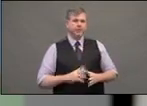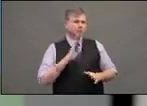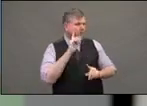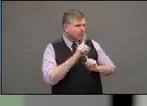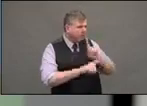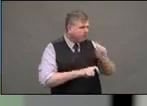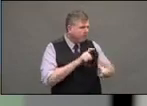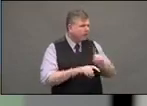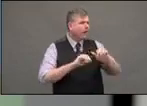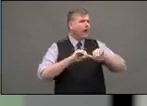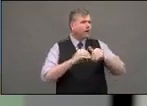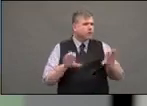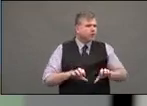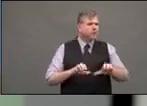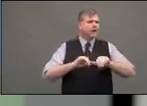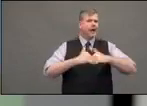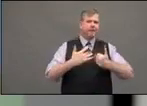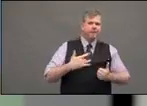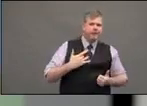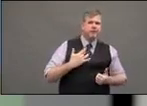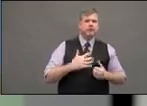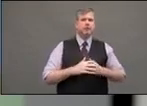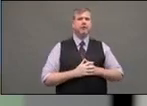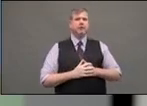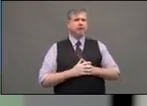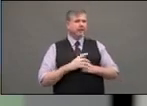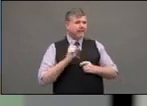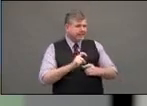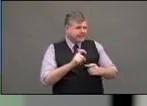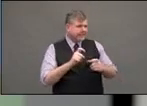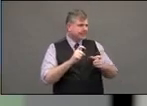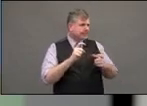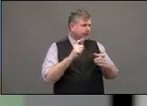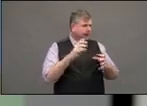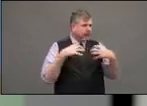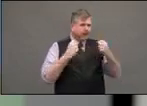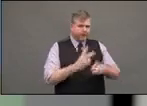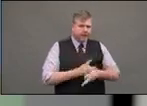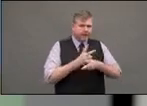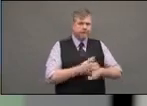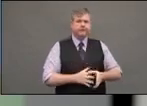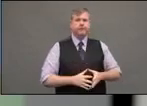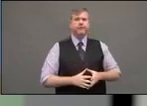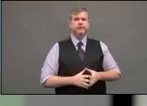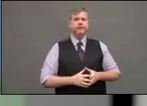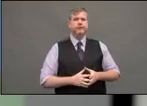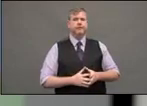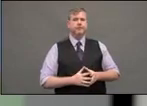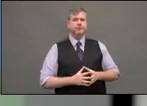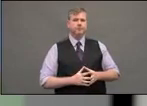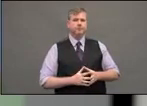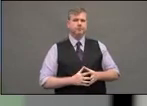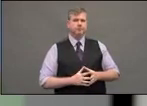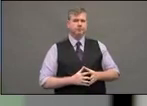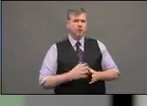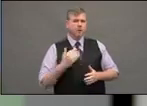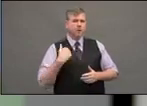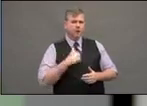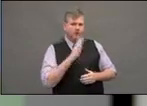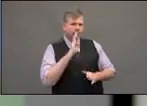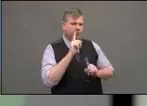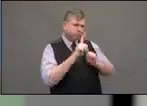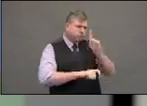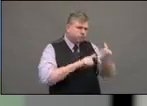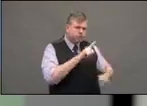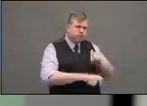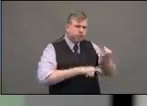And how can we help get you that health care? But next, we'll have a series of questions to help us understand both where you might have acquired the